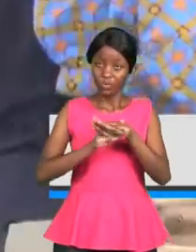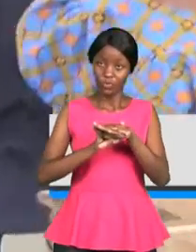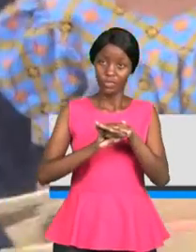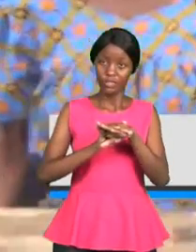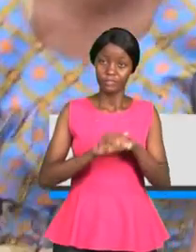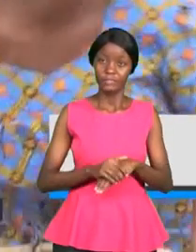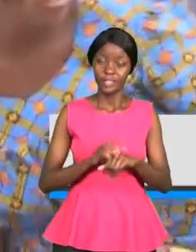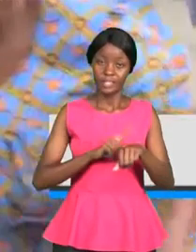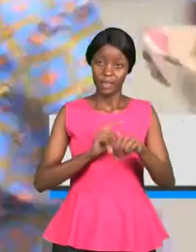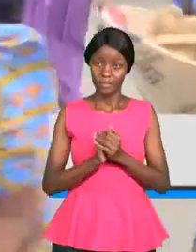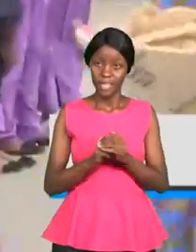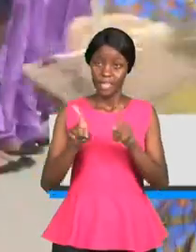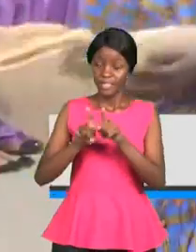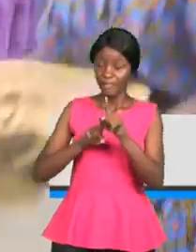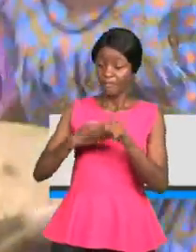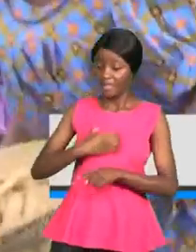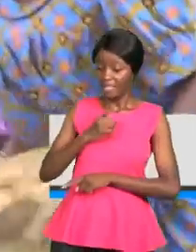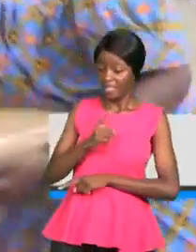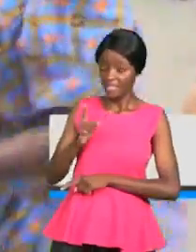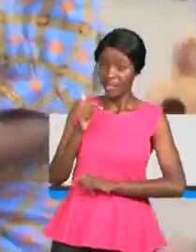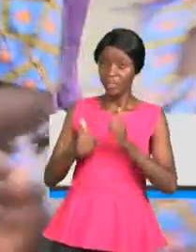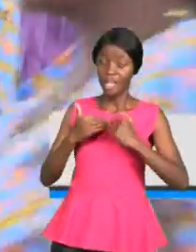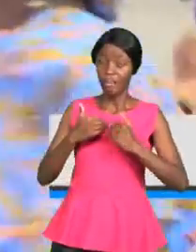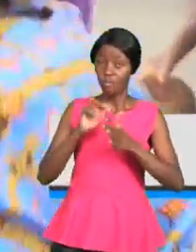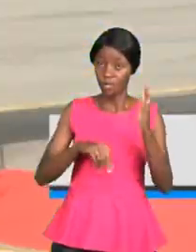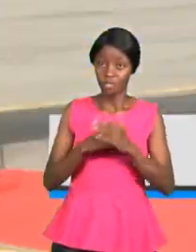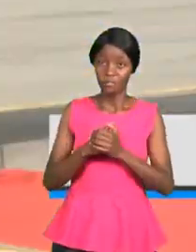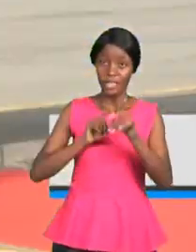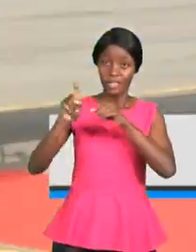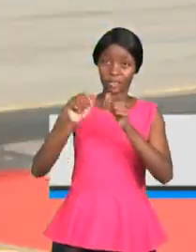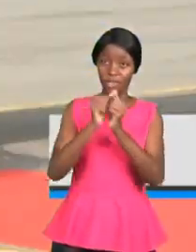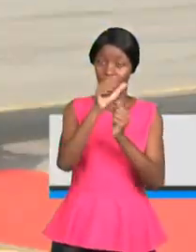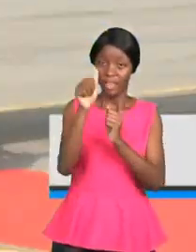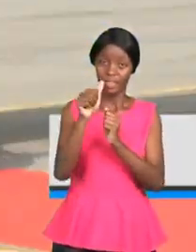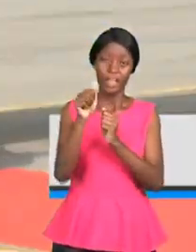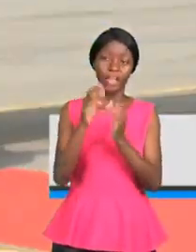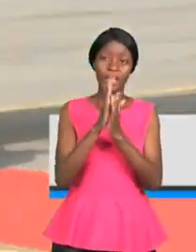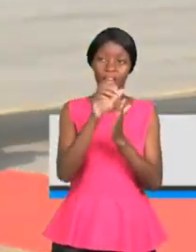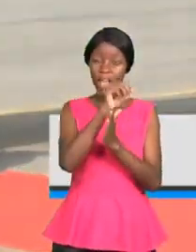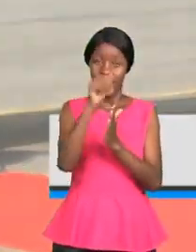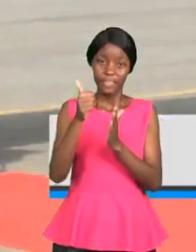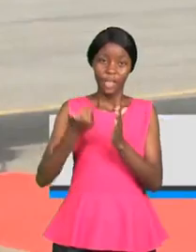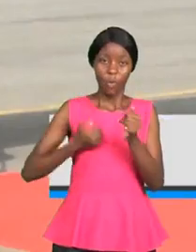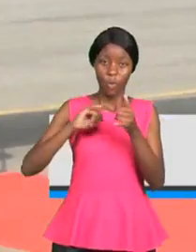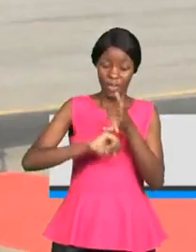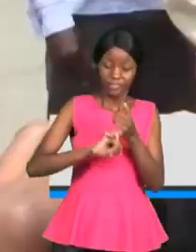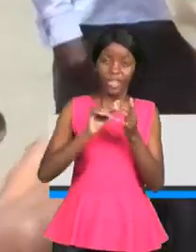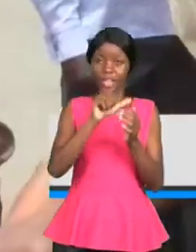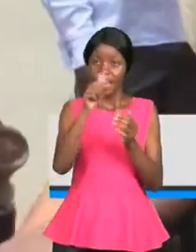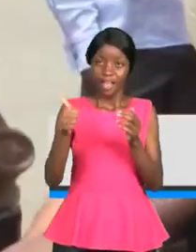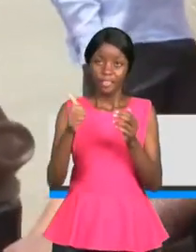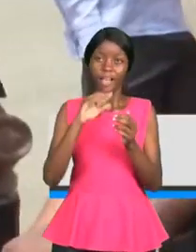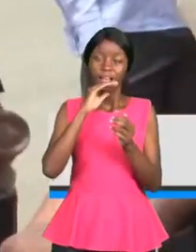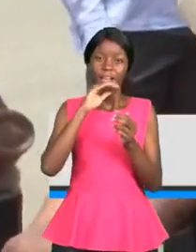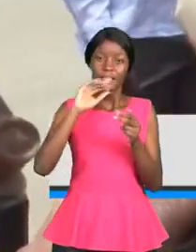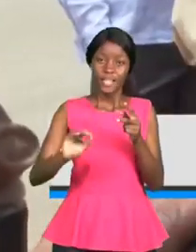2 days. Harry's visit to Angola is part of a South African trip by him, Megan, and their four-year-old son, Archie. The first overseas